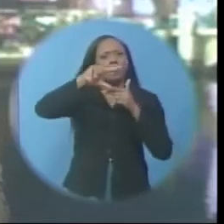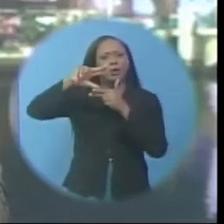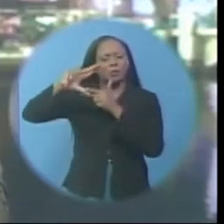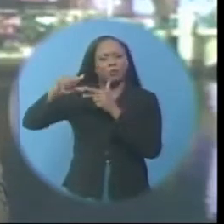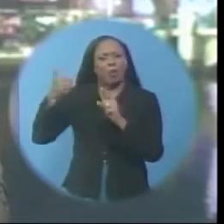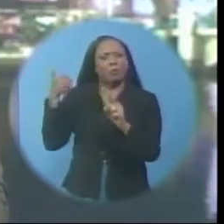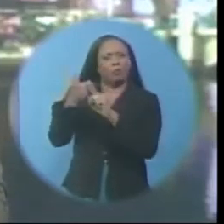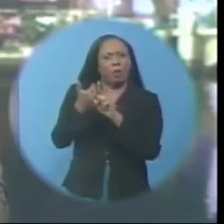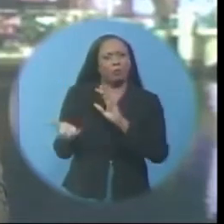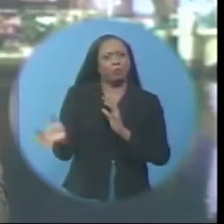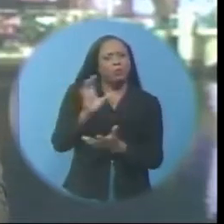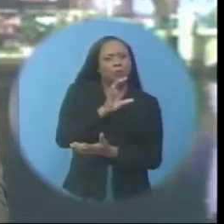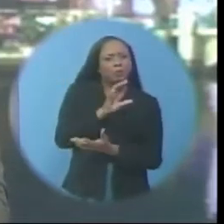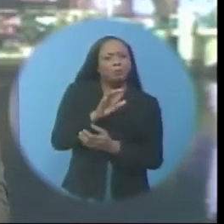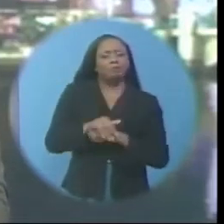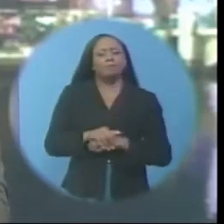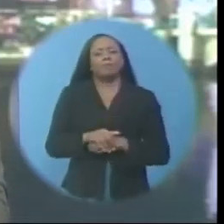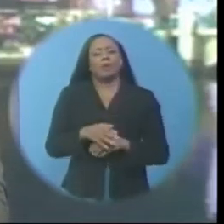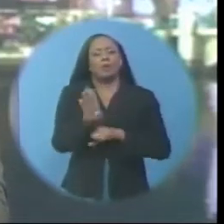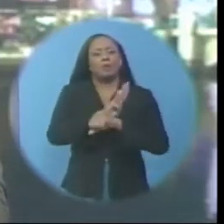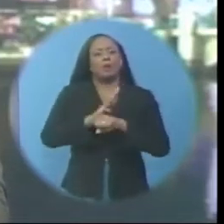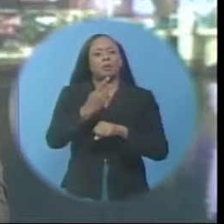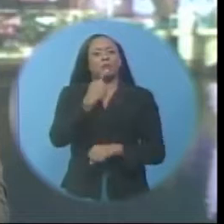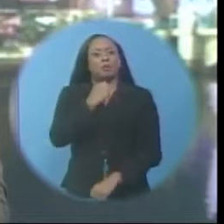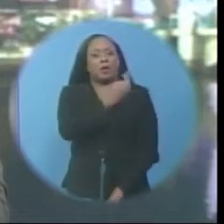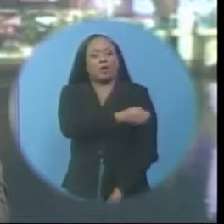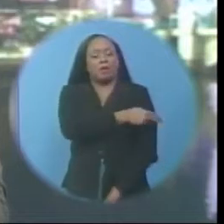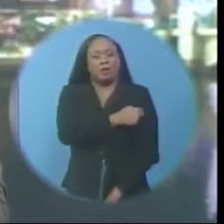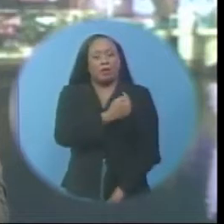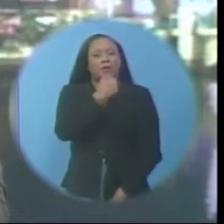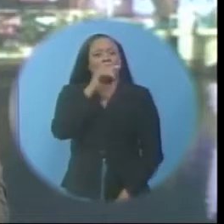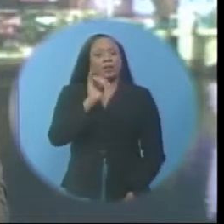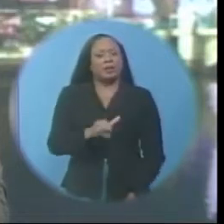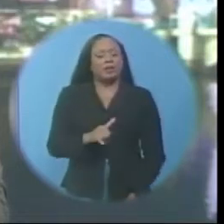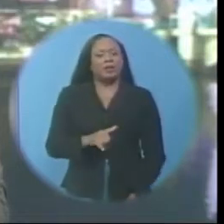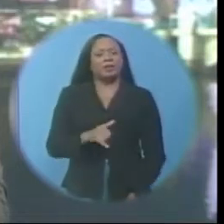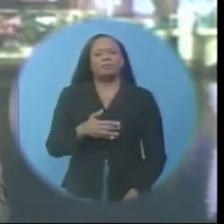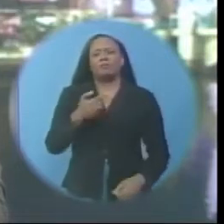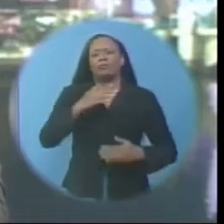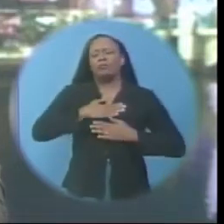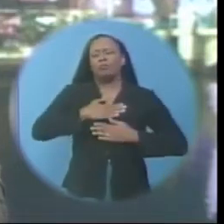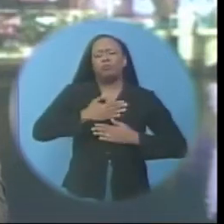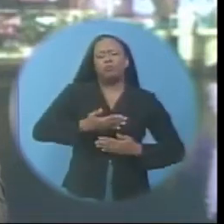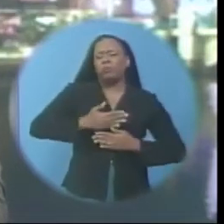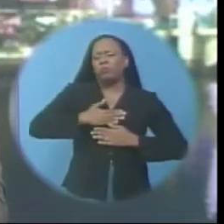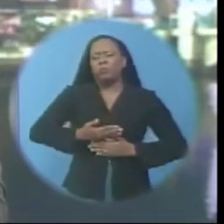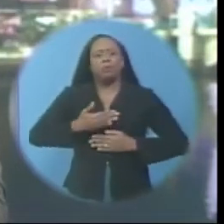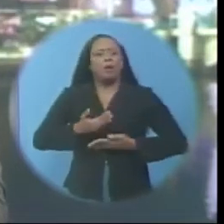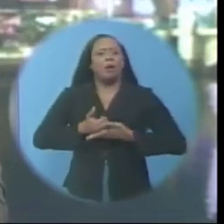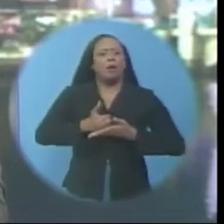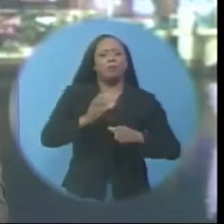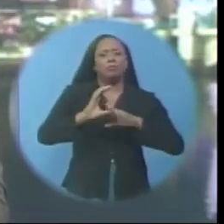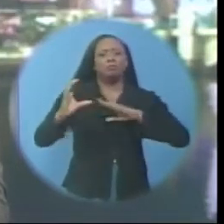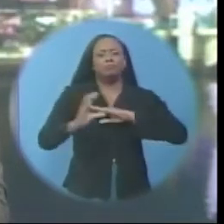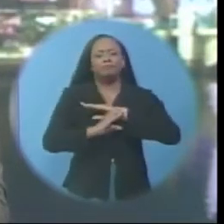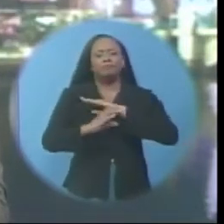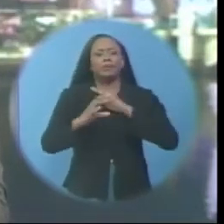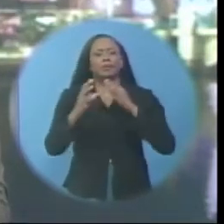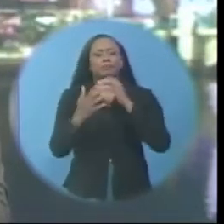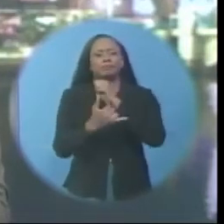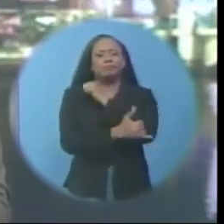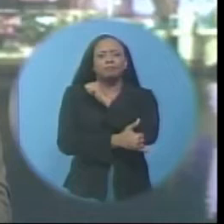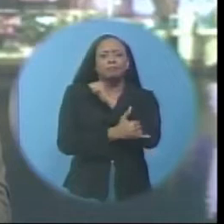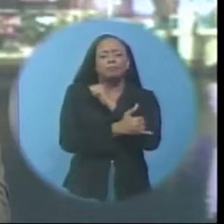Red Cross, Edmund Bradshaw. Mr. Bradshaw says this recent willingness to help Caribbean countries affected by